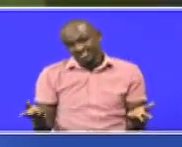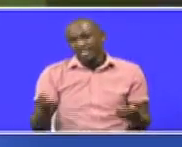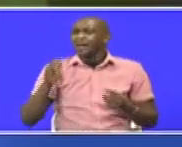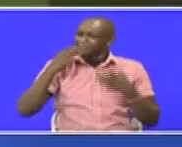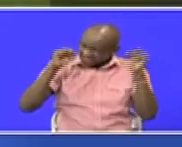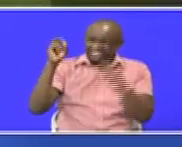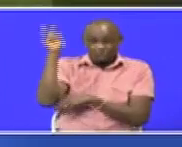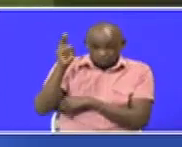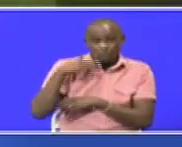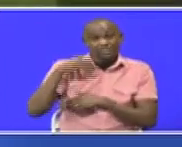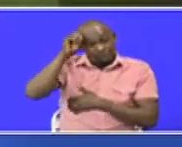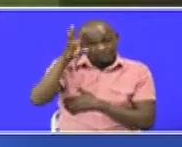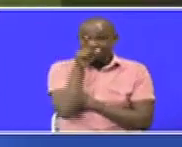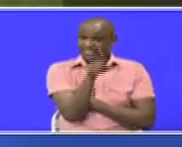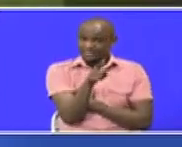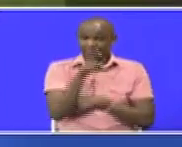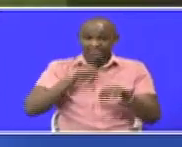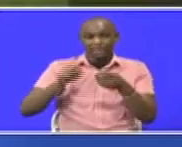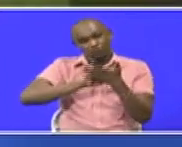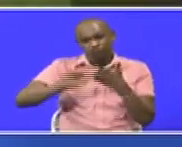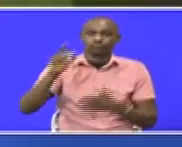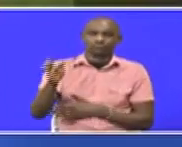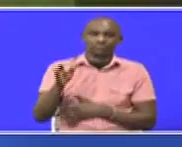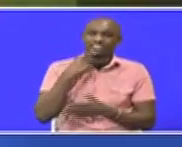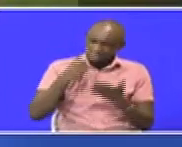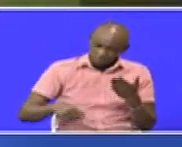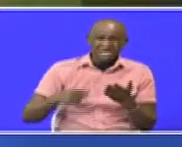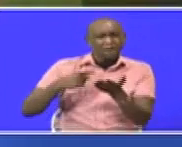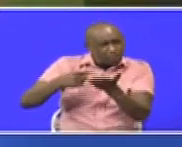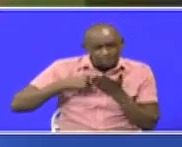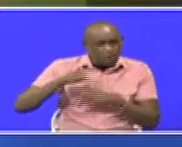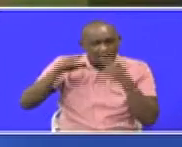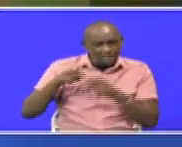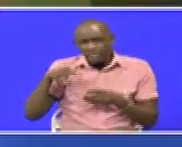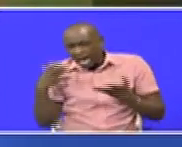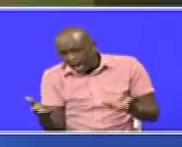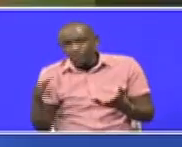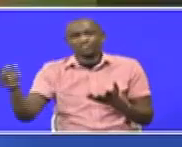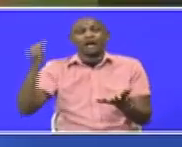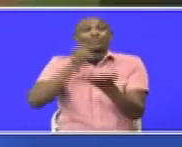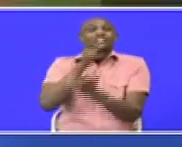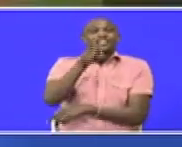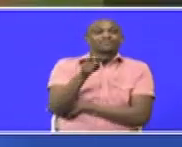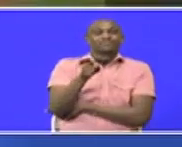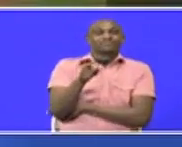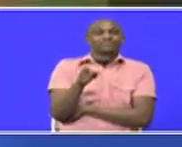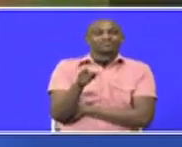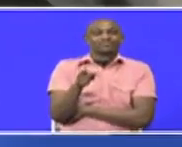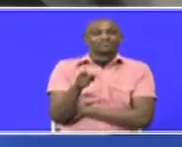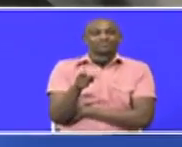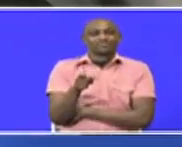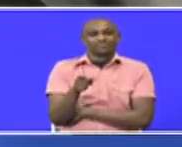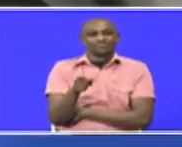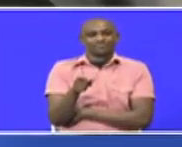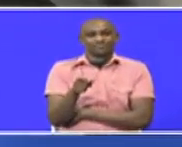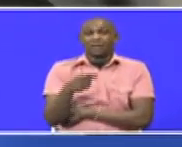Kenyatta was to surprisingly revoke his nomination as debate raged over the manner in which the appointment had been done. I'm